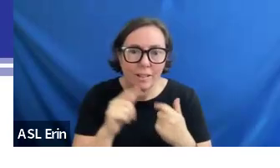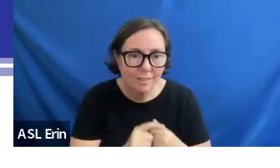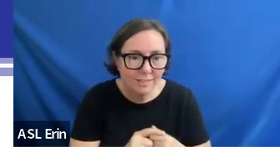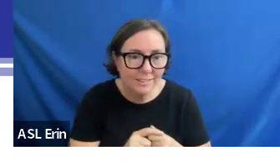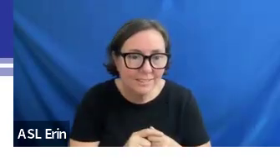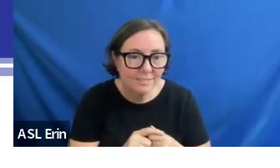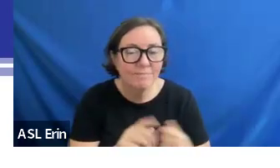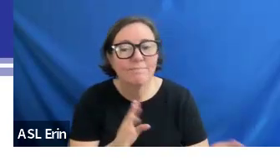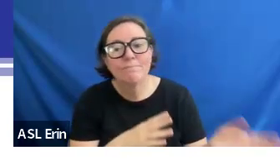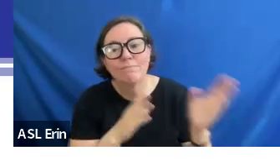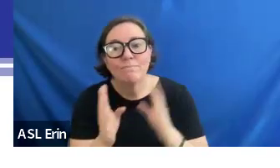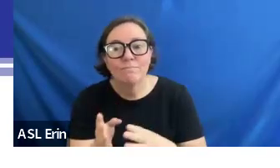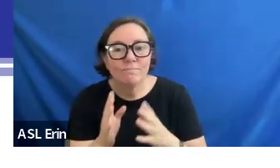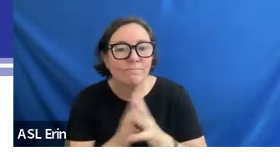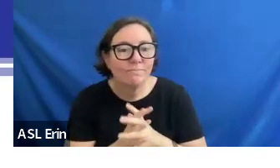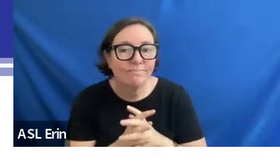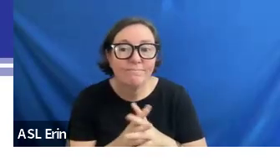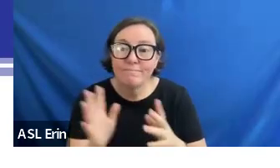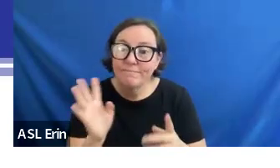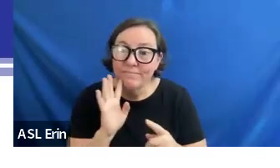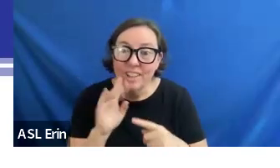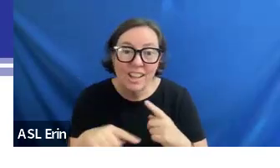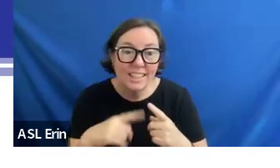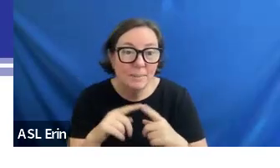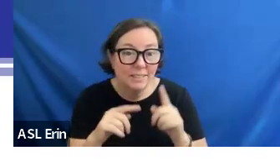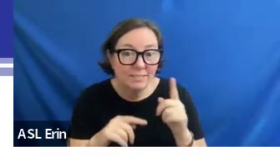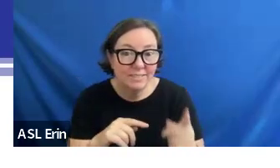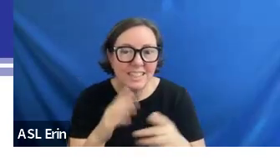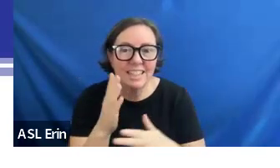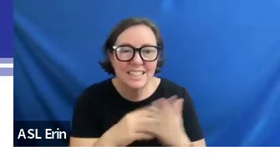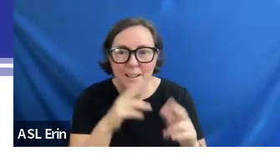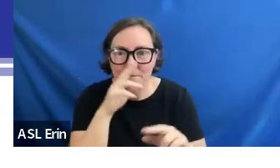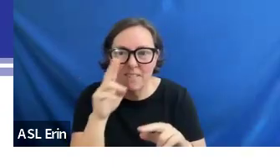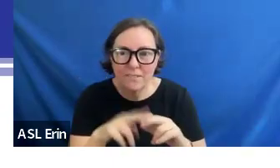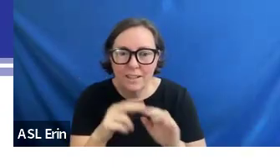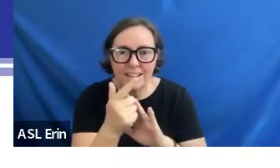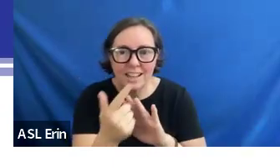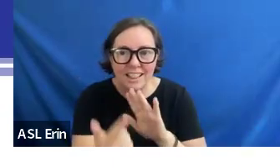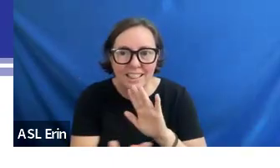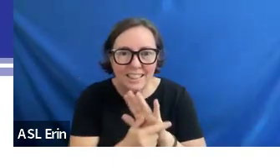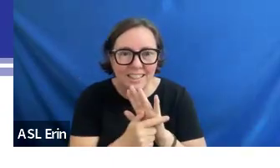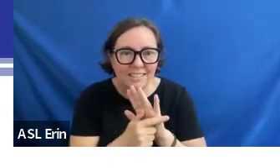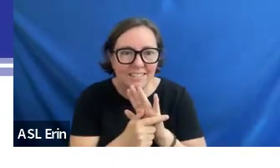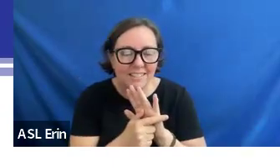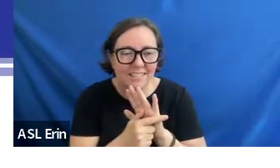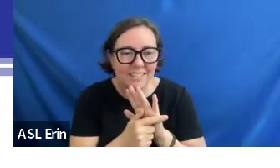All right, let's talk a little bit about some fun legal